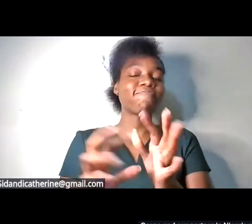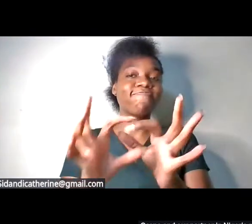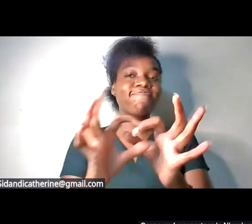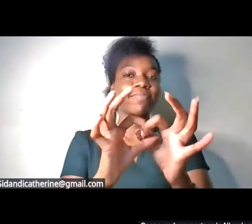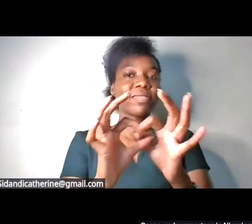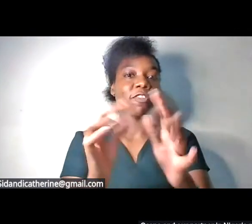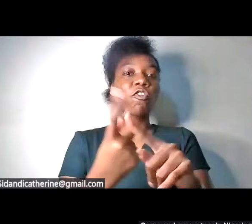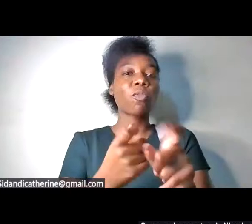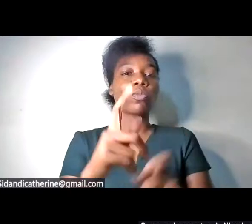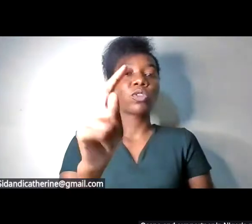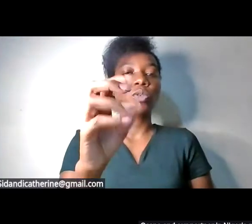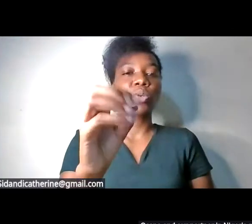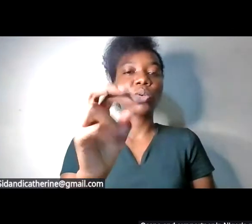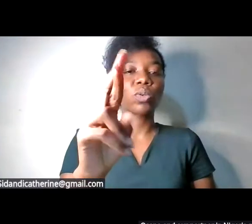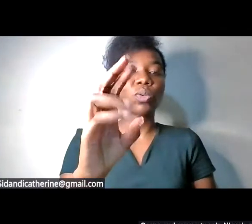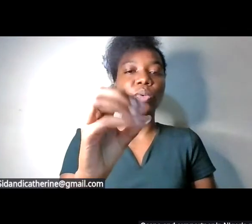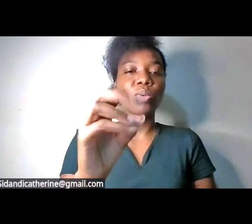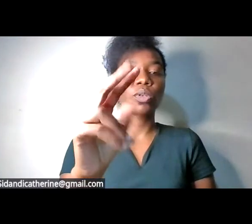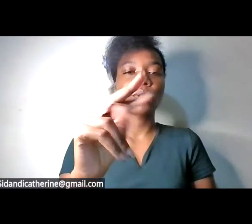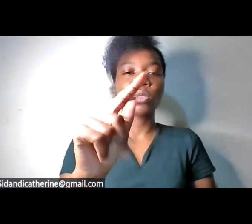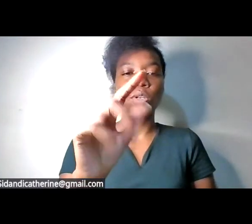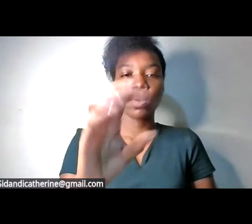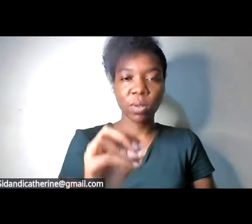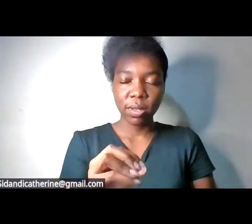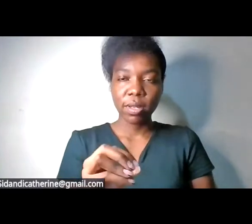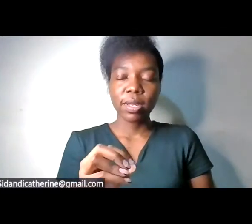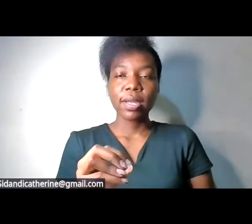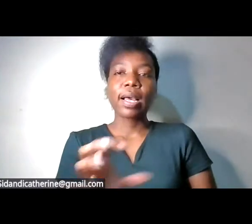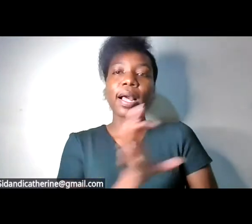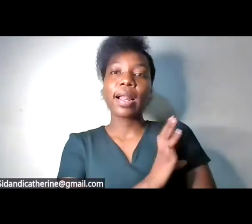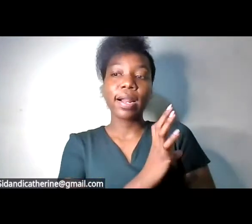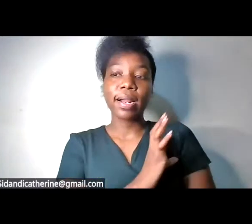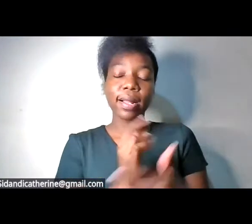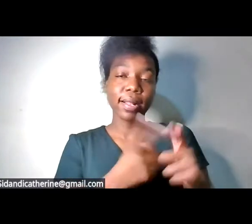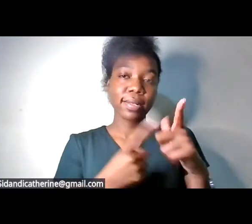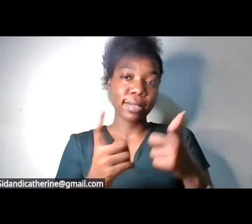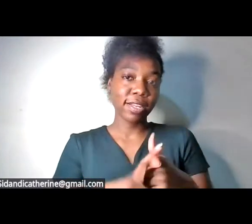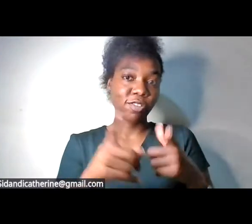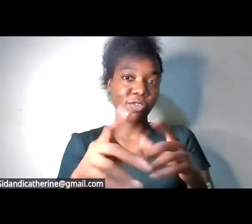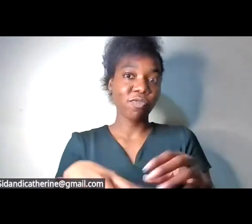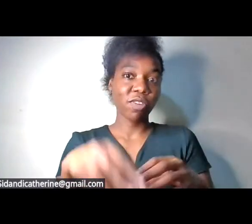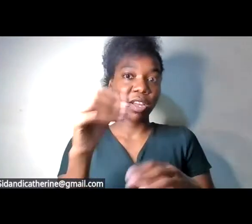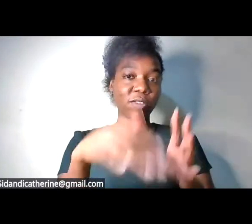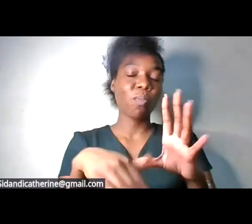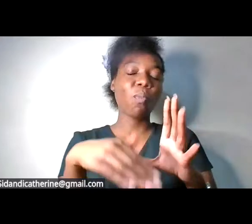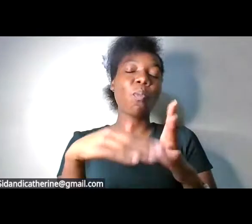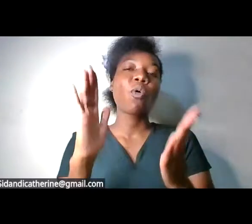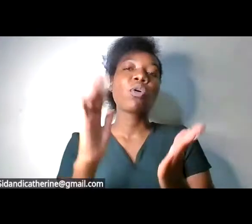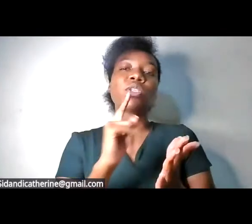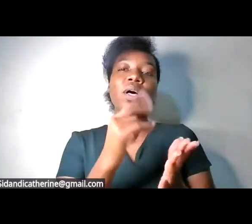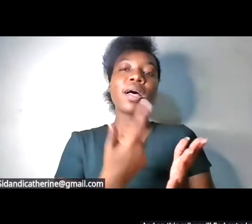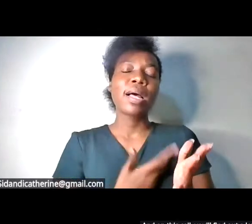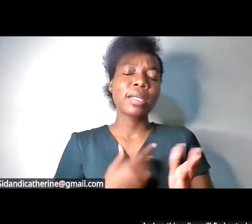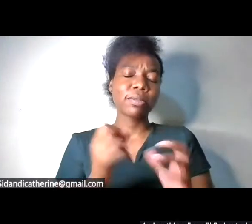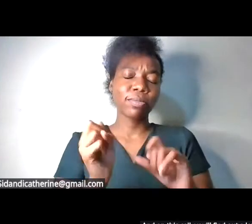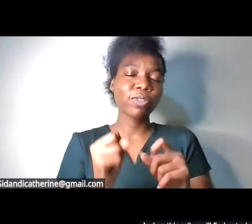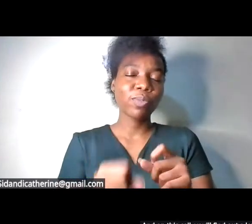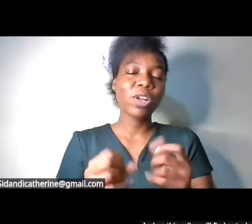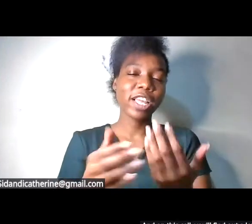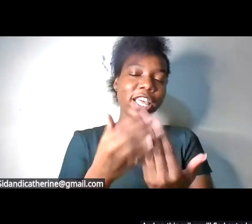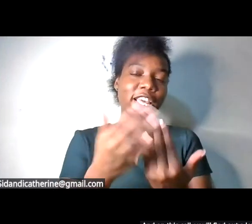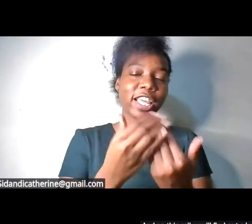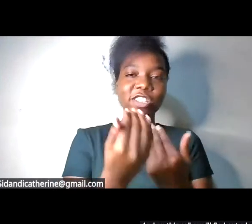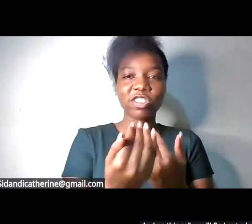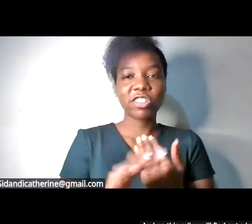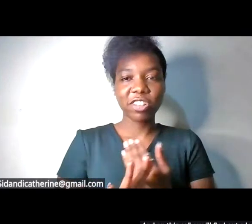Canada. And on this call, you'll find out a lot more about the ladies and gentlemen who run these programs, who will be taking care of your children should they